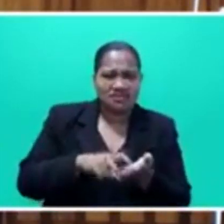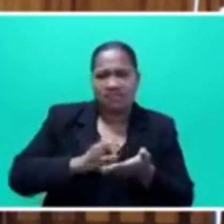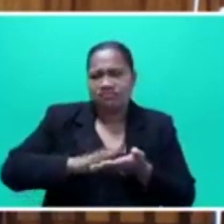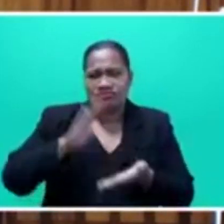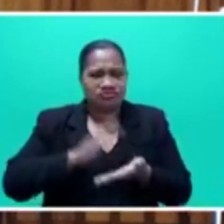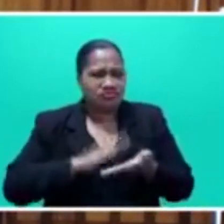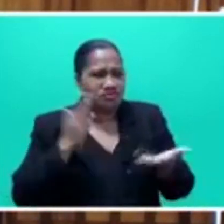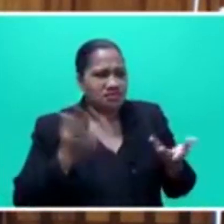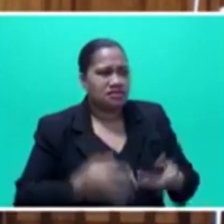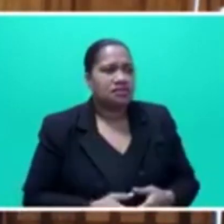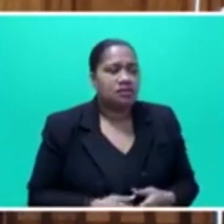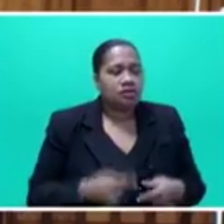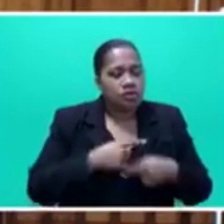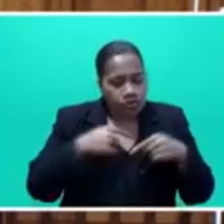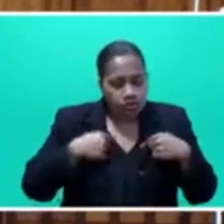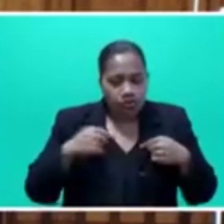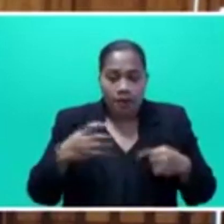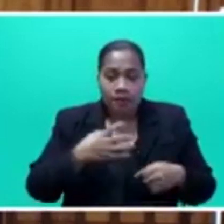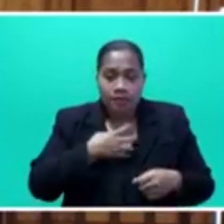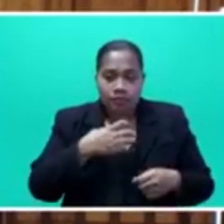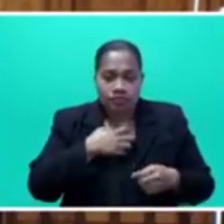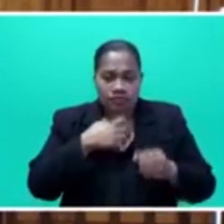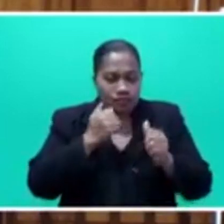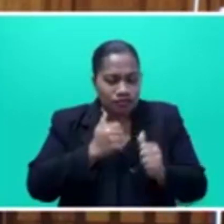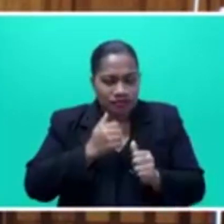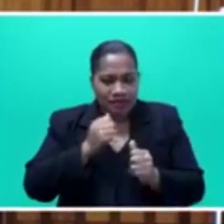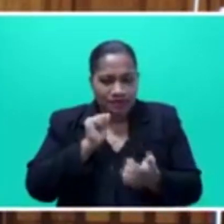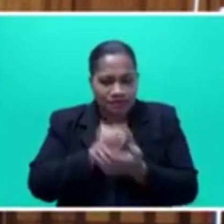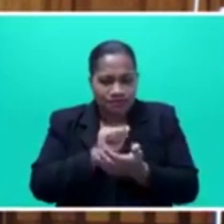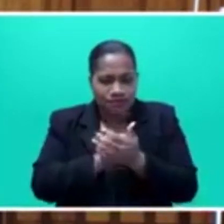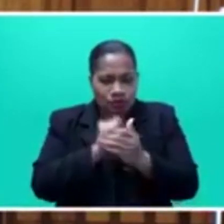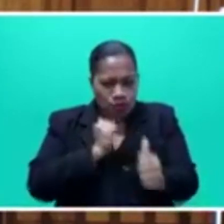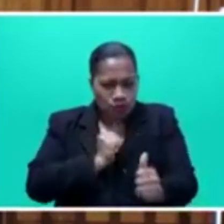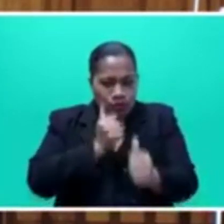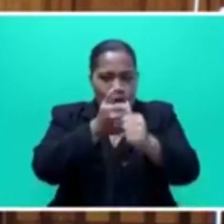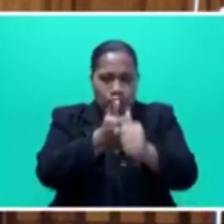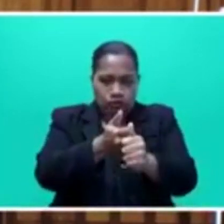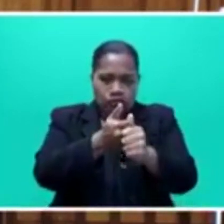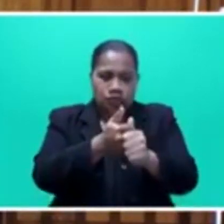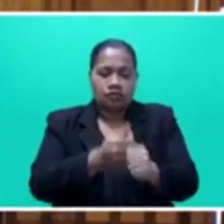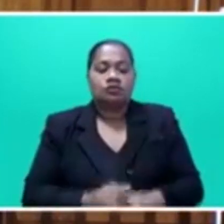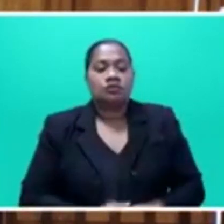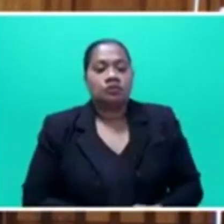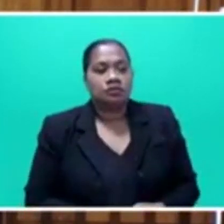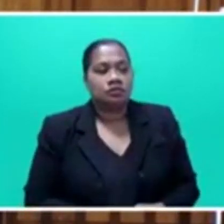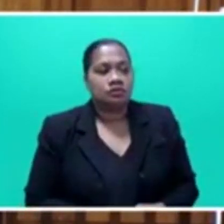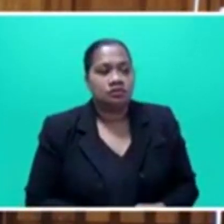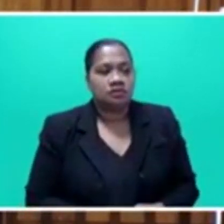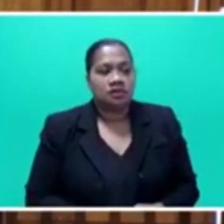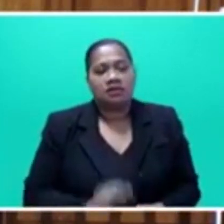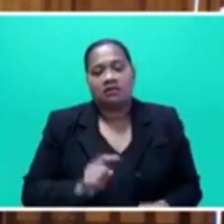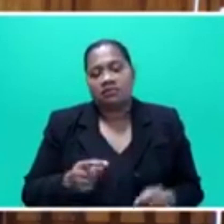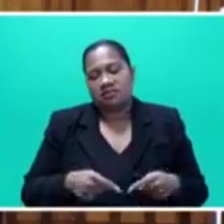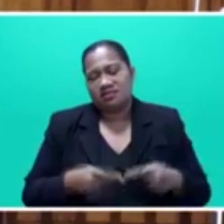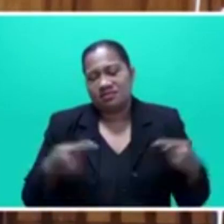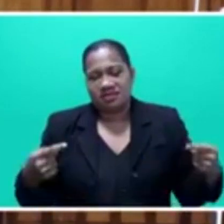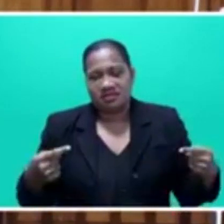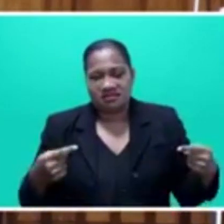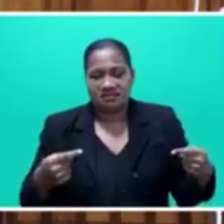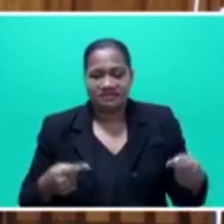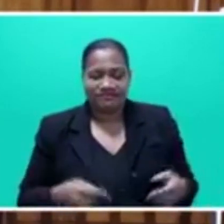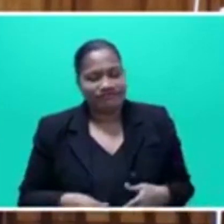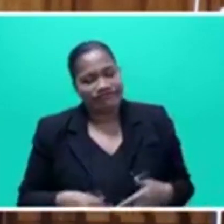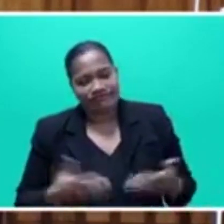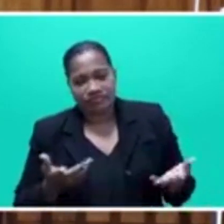more sophisticated approach, more nuanced approach, more intellectual approach, which obviously the opposition lacks, even the